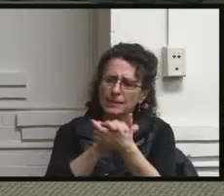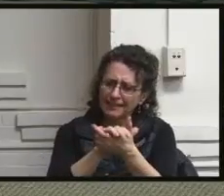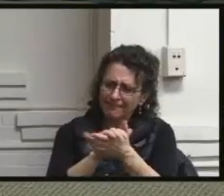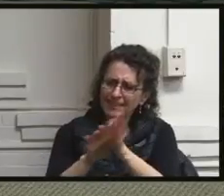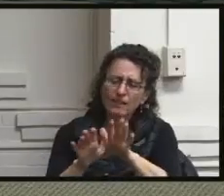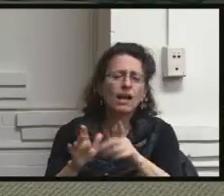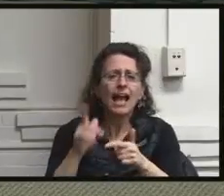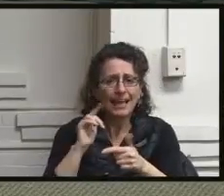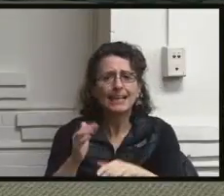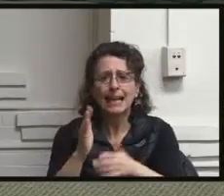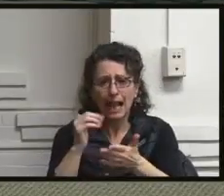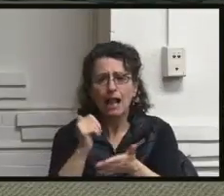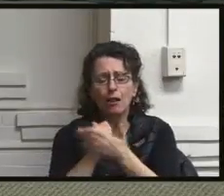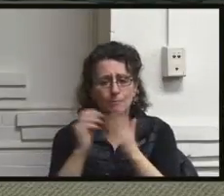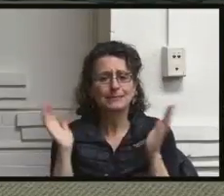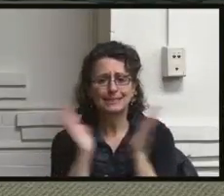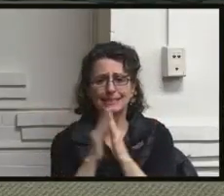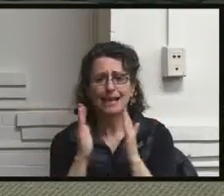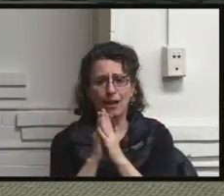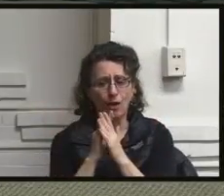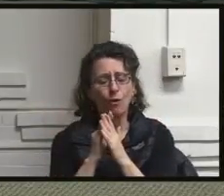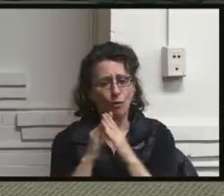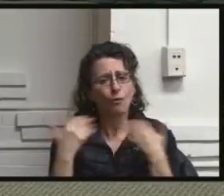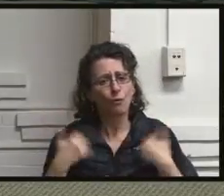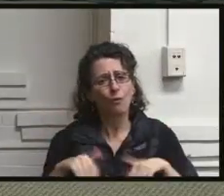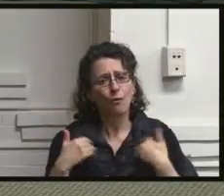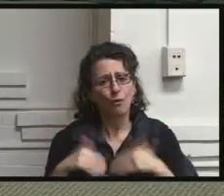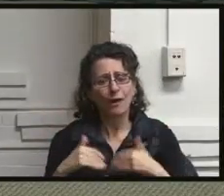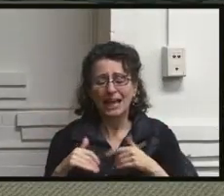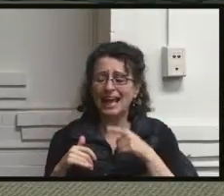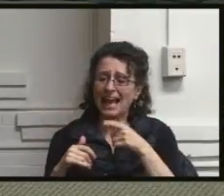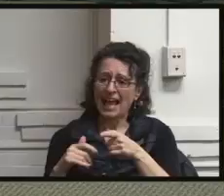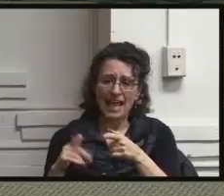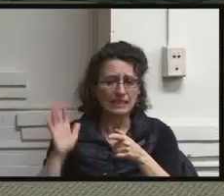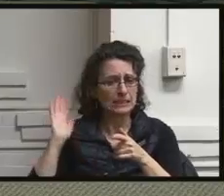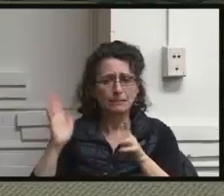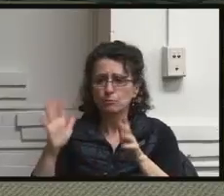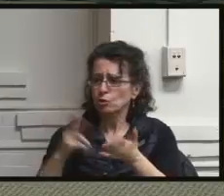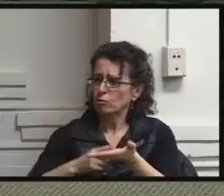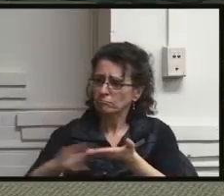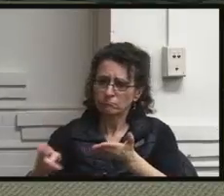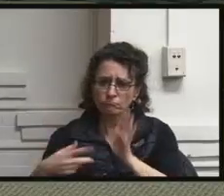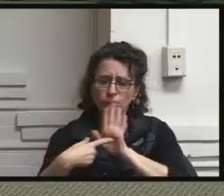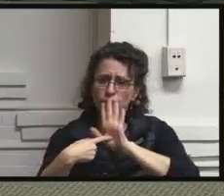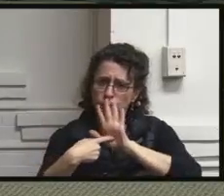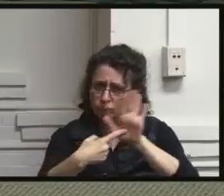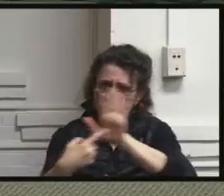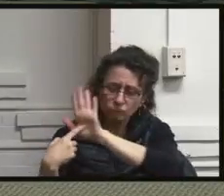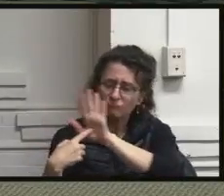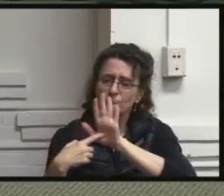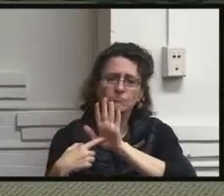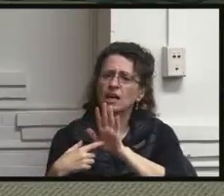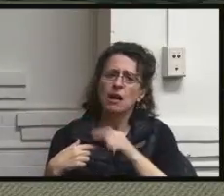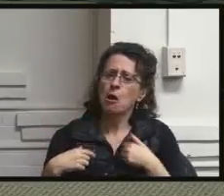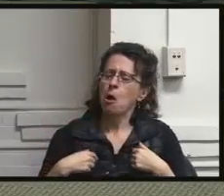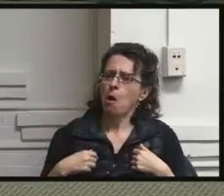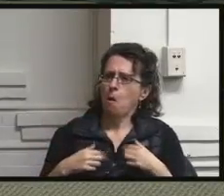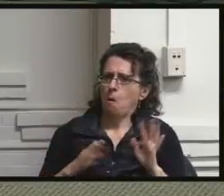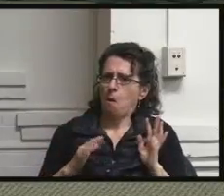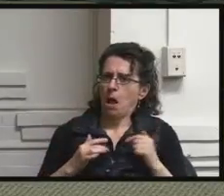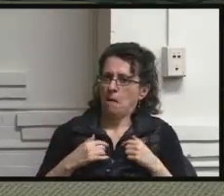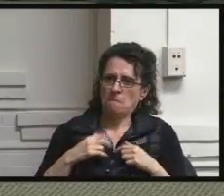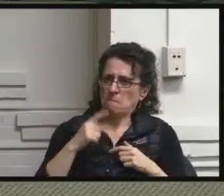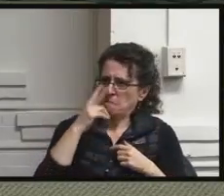makes a difference. And I feel like you are also wanting to be very forthcoming and transparent. I don't think that's in question at all.